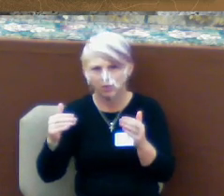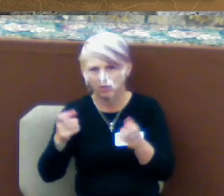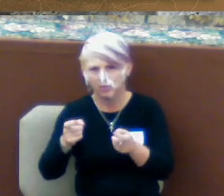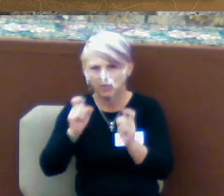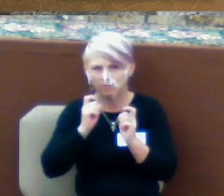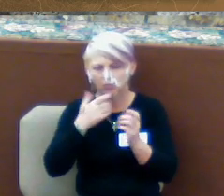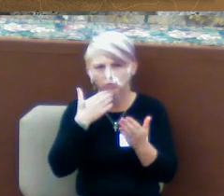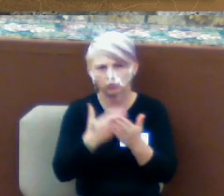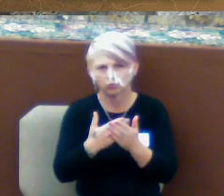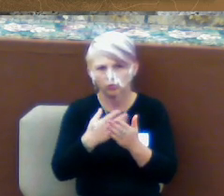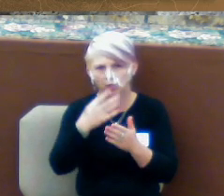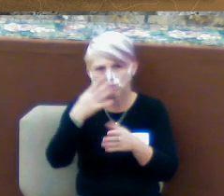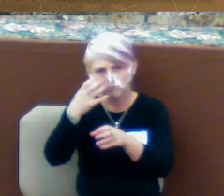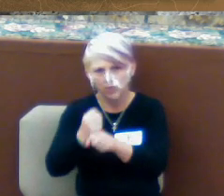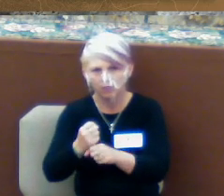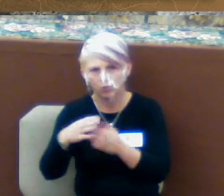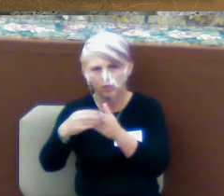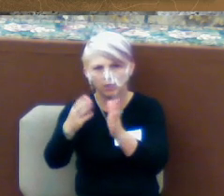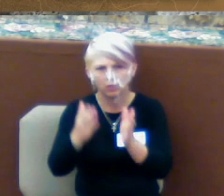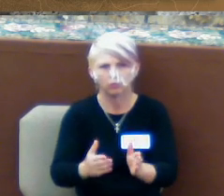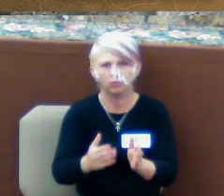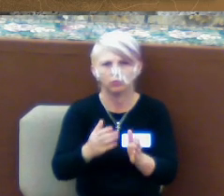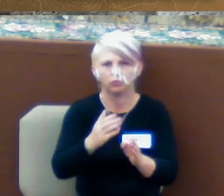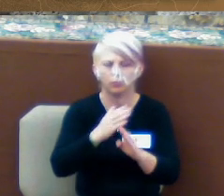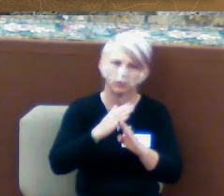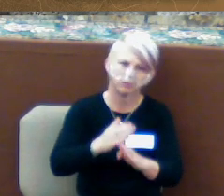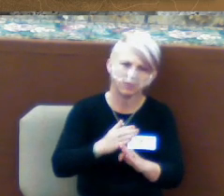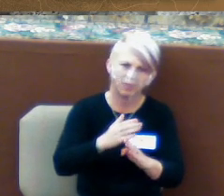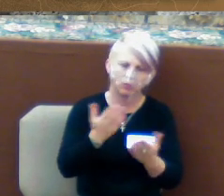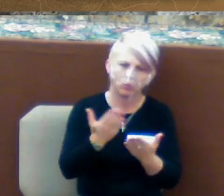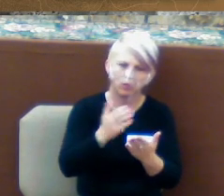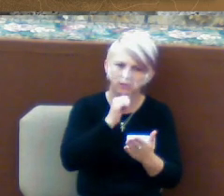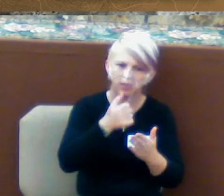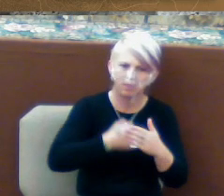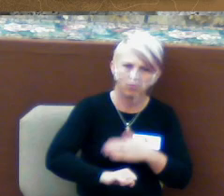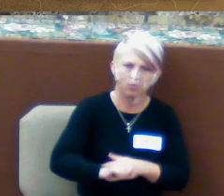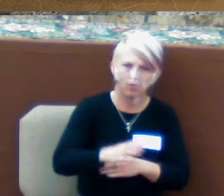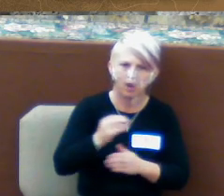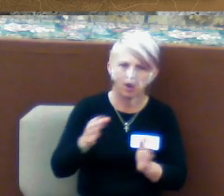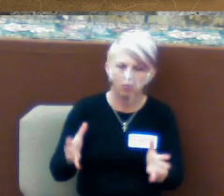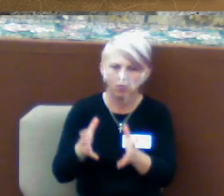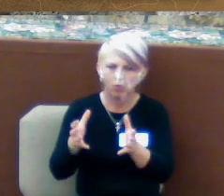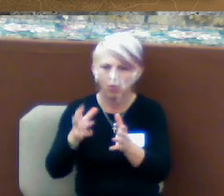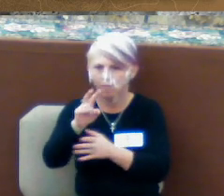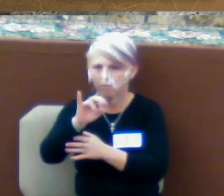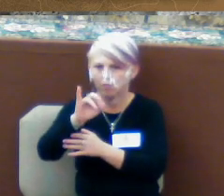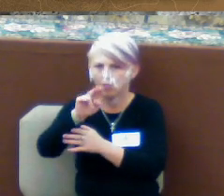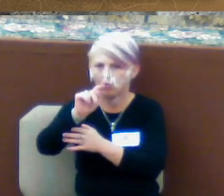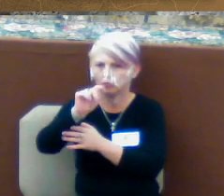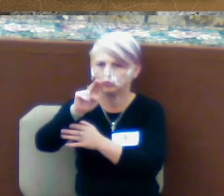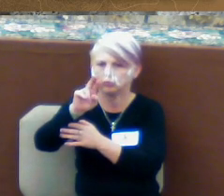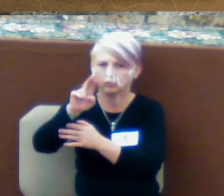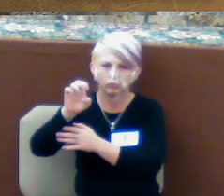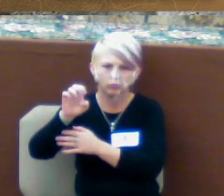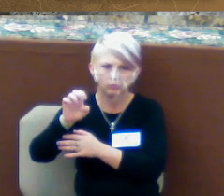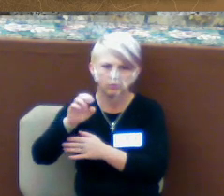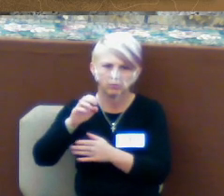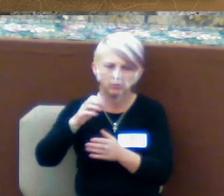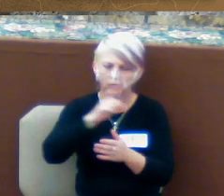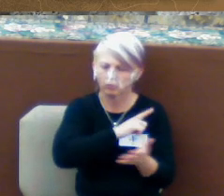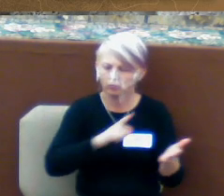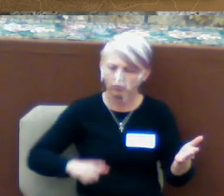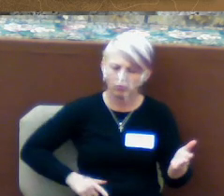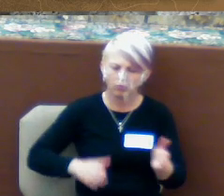us good and faithful leaders to protect the unborn and promote virtue. Lord, attend to our